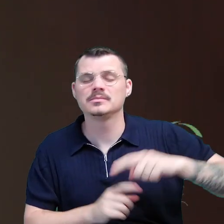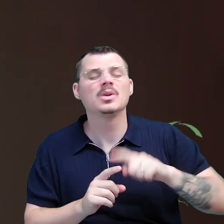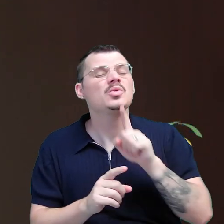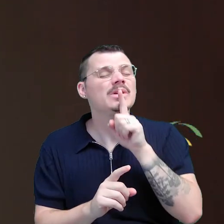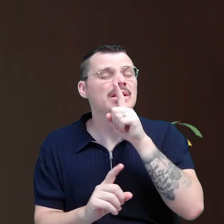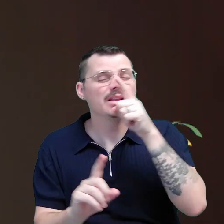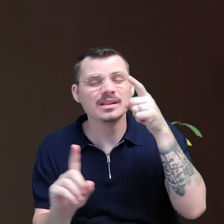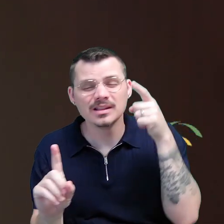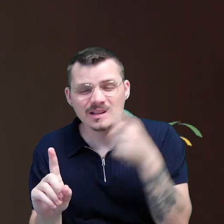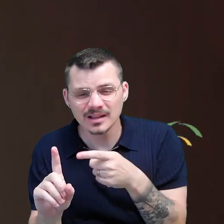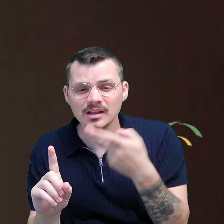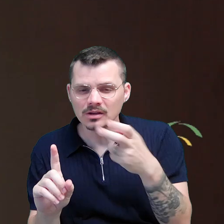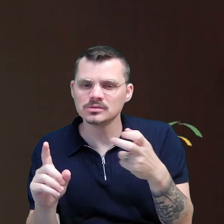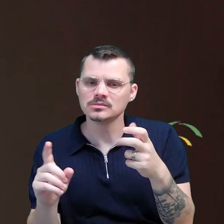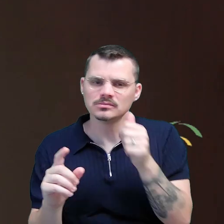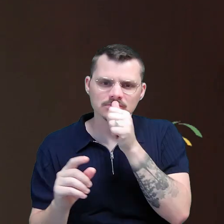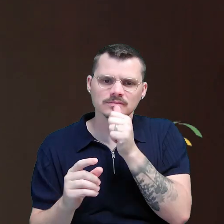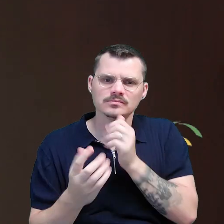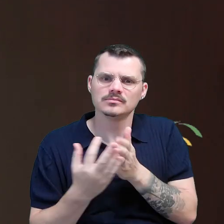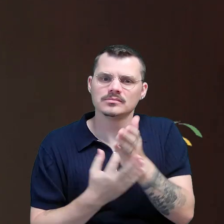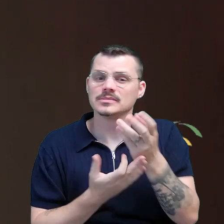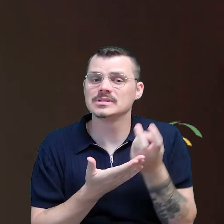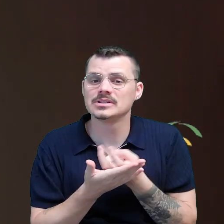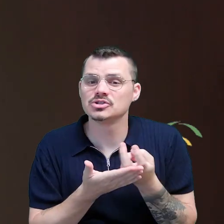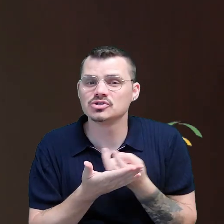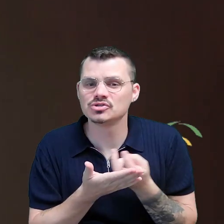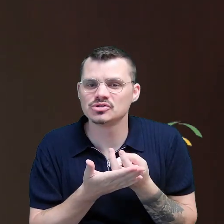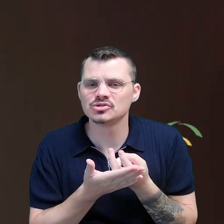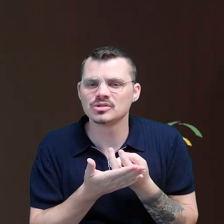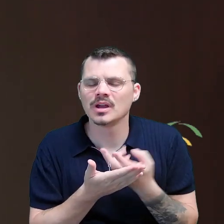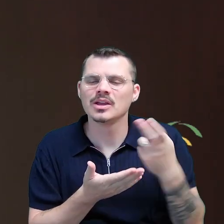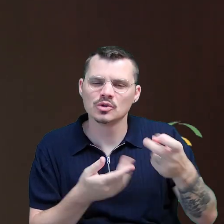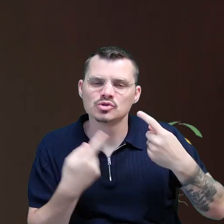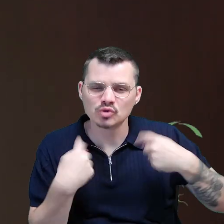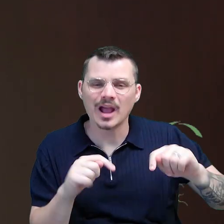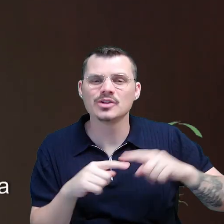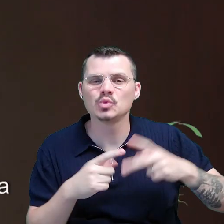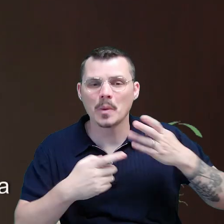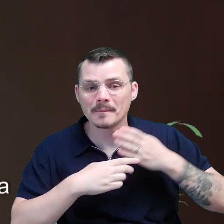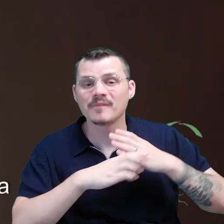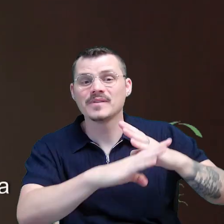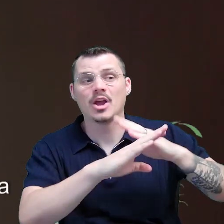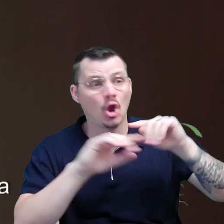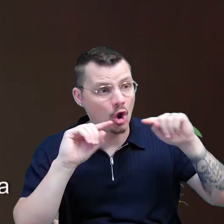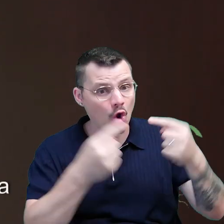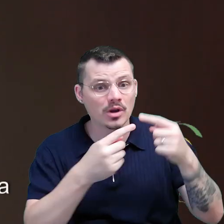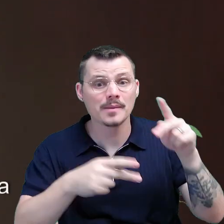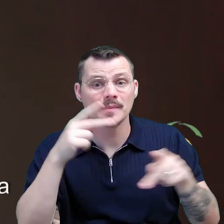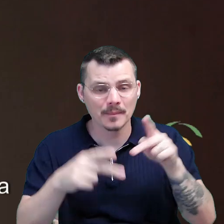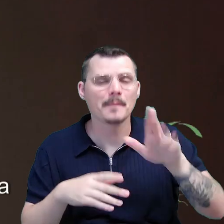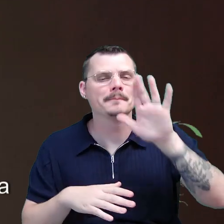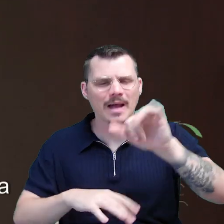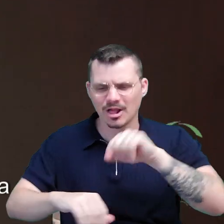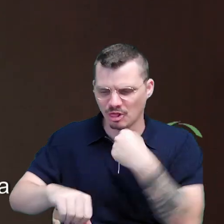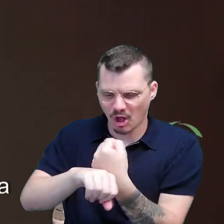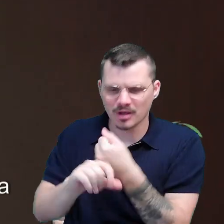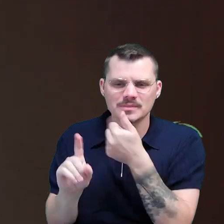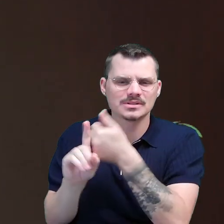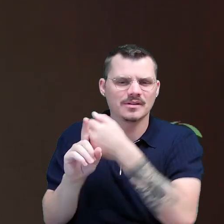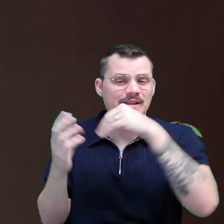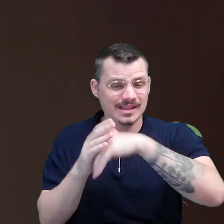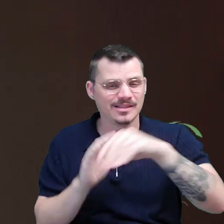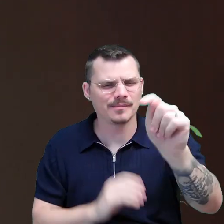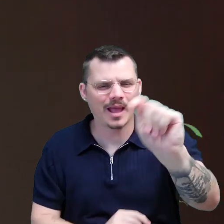fact for him it was a seizure that he was trying to prevent injuring people by locking himself up